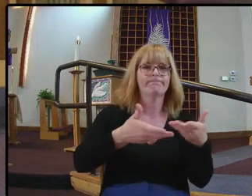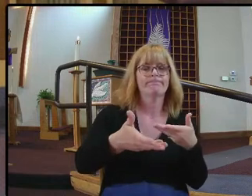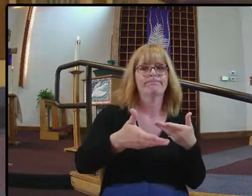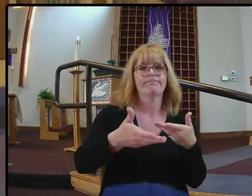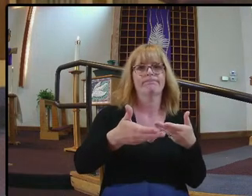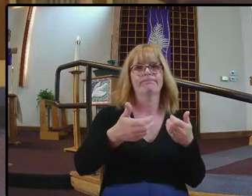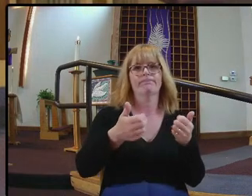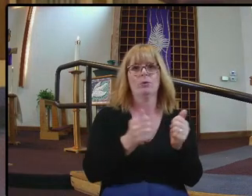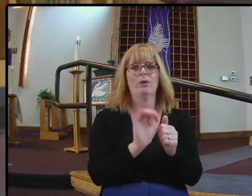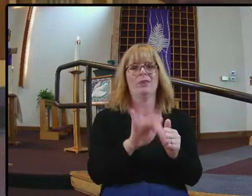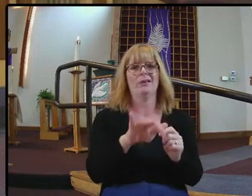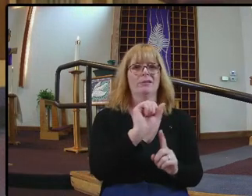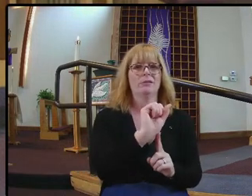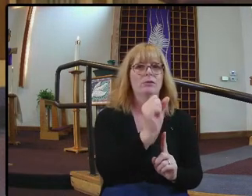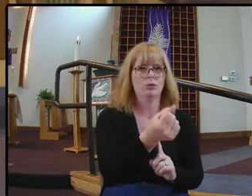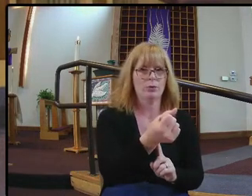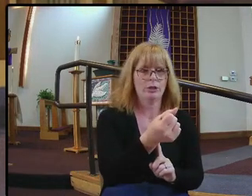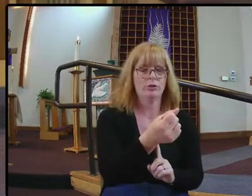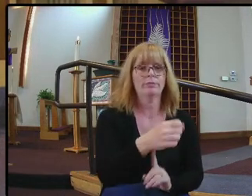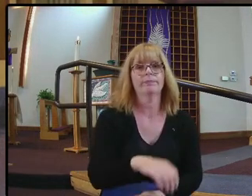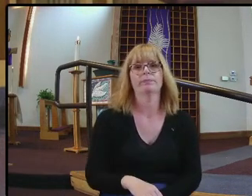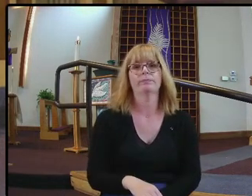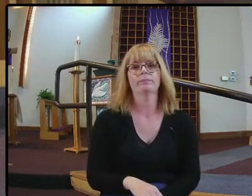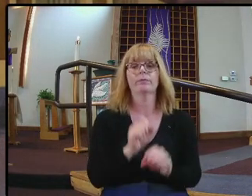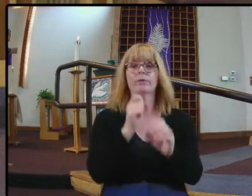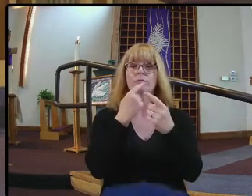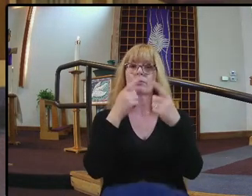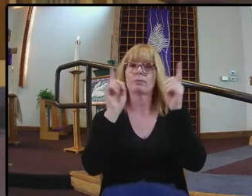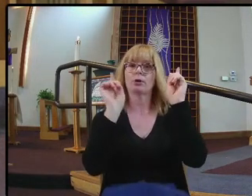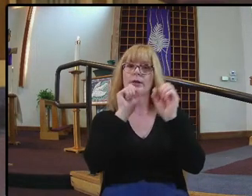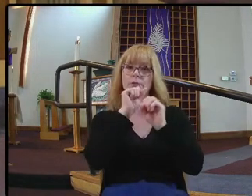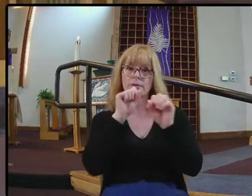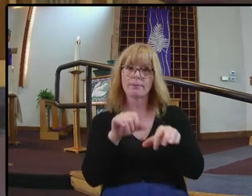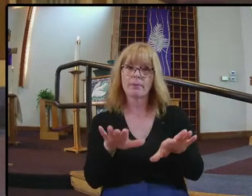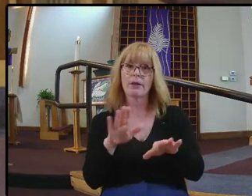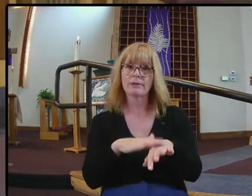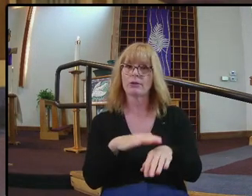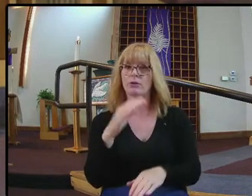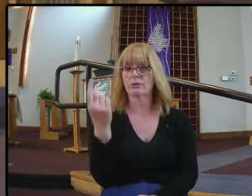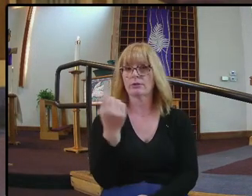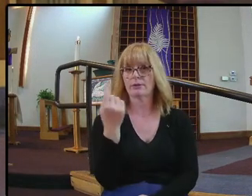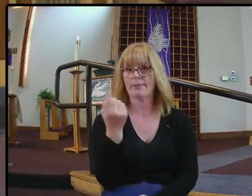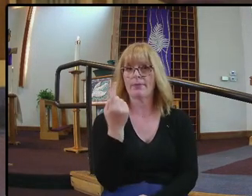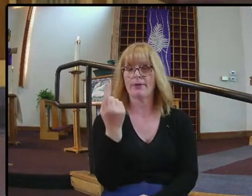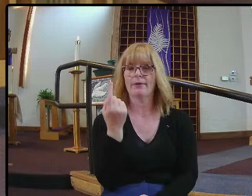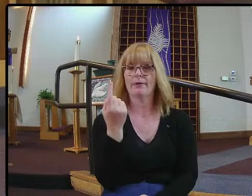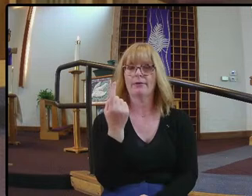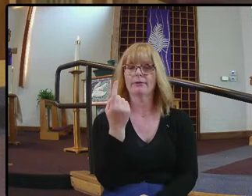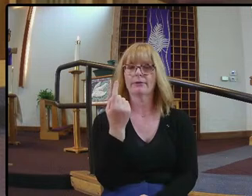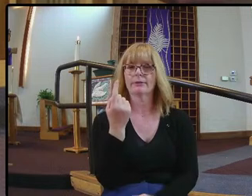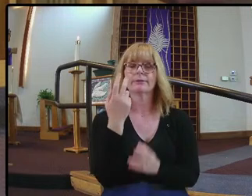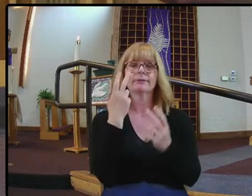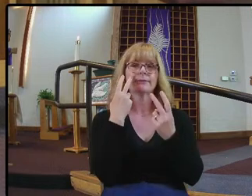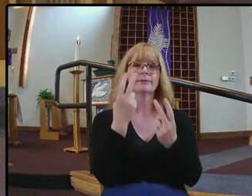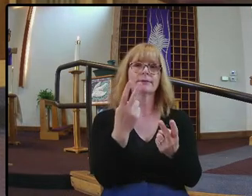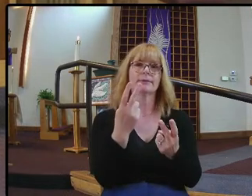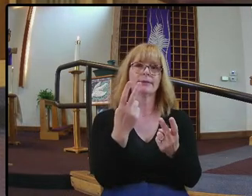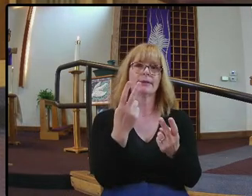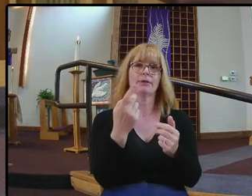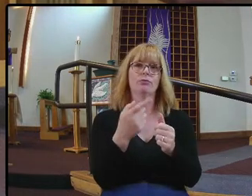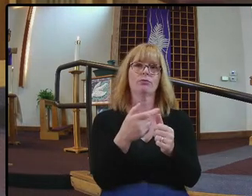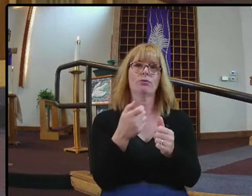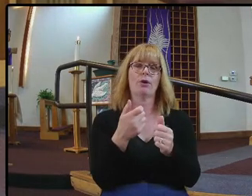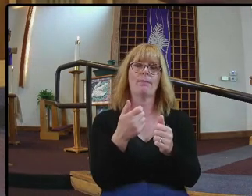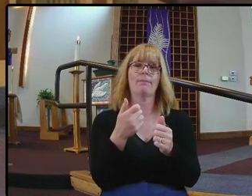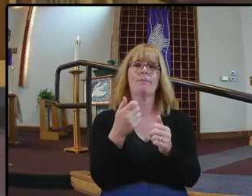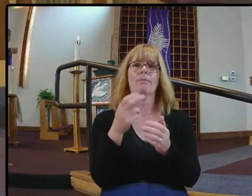see and treat something. To pronounce a blessing on something, she says, is to see it from the